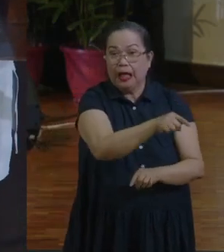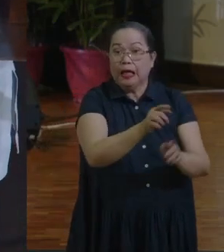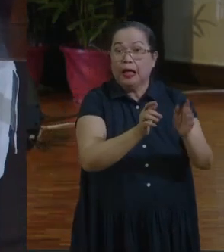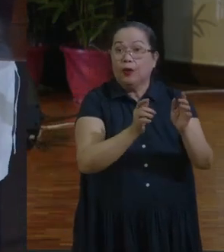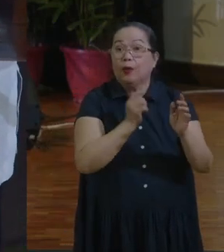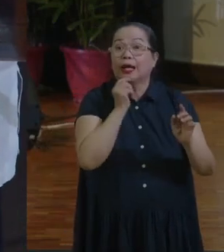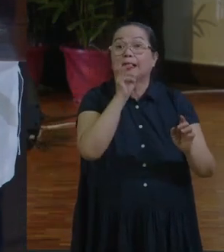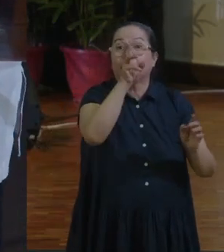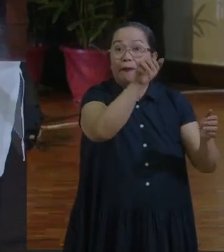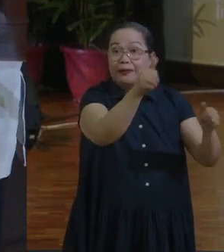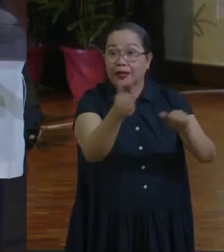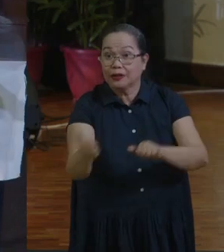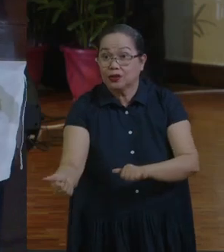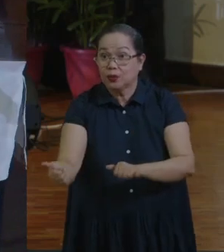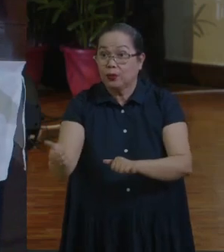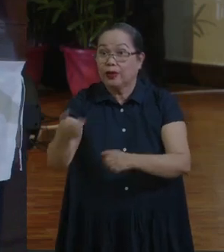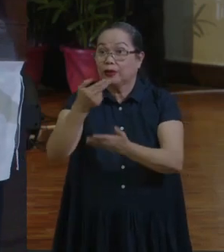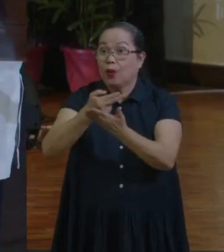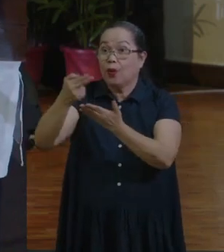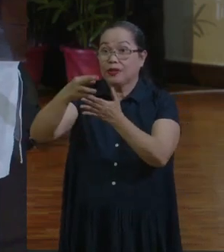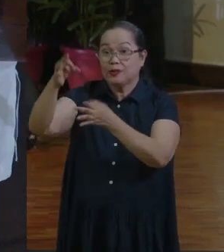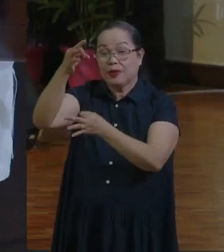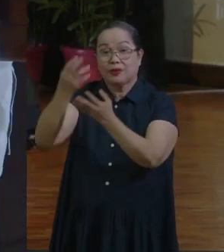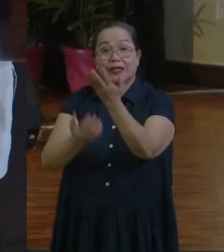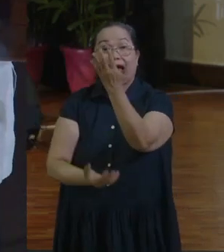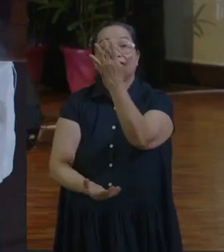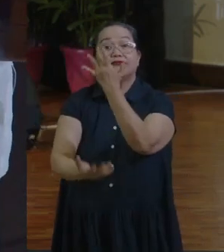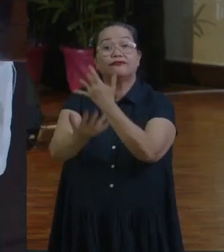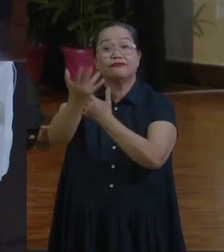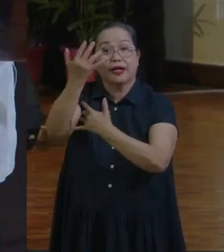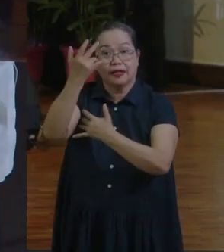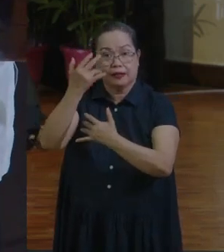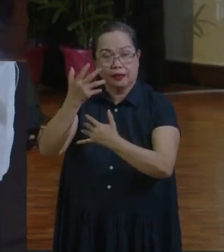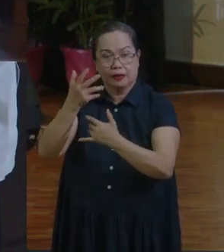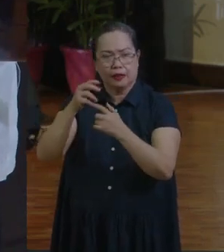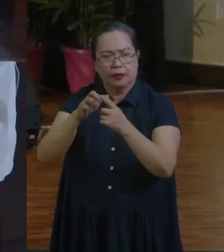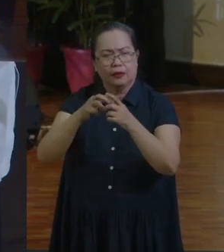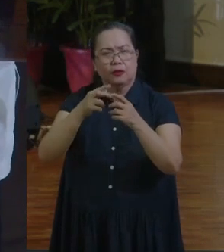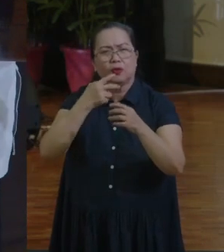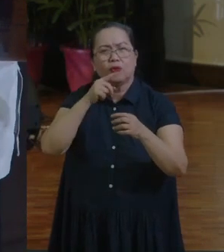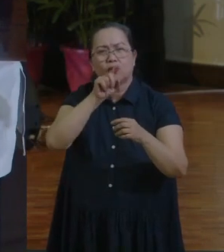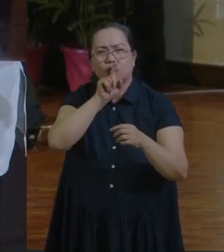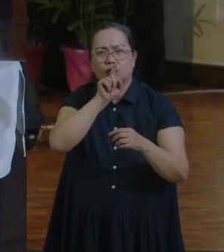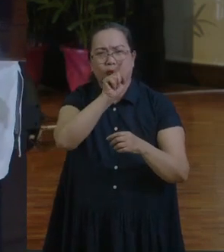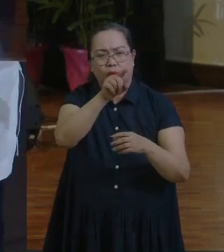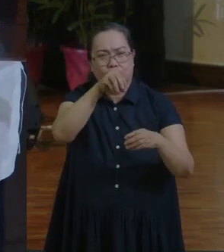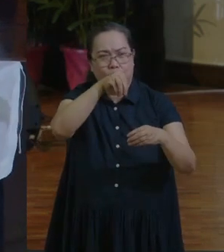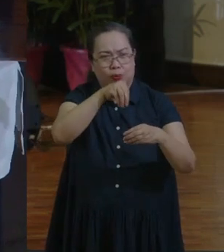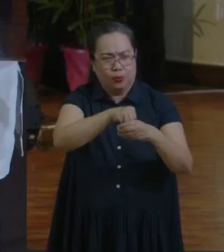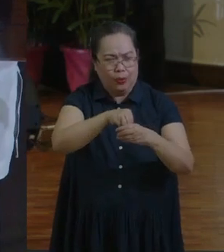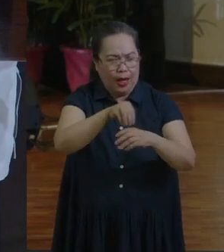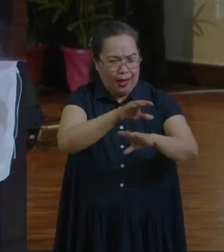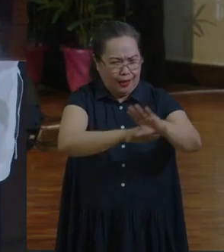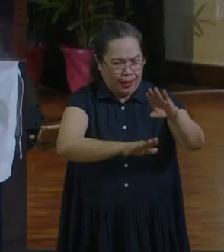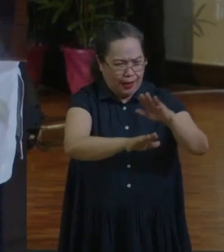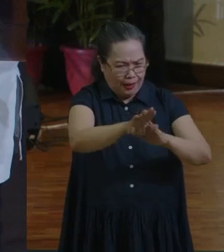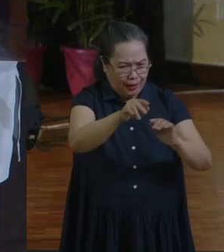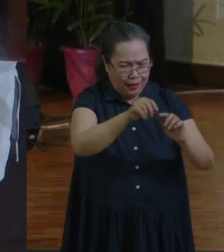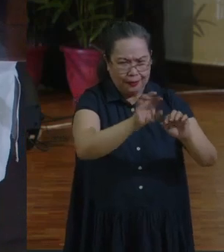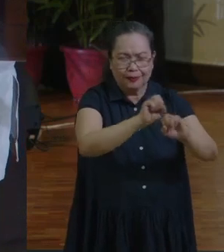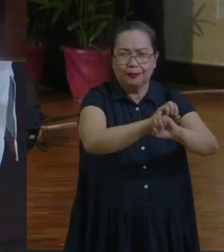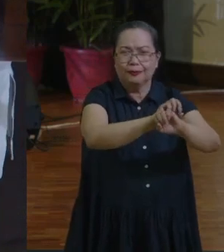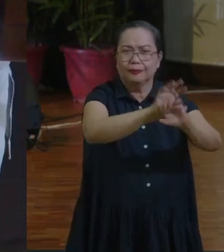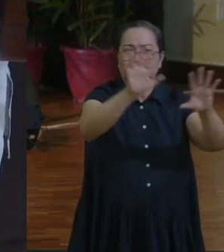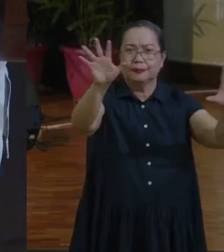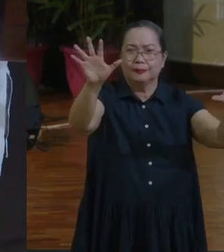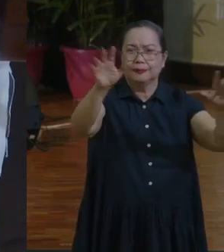Spirit and fire. His winnowing fork is in his hand to clear